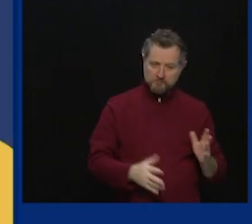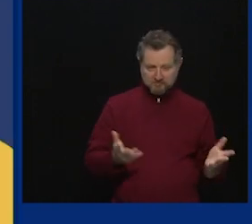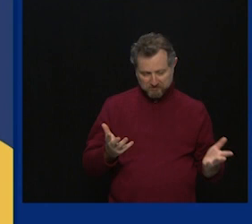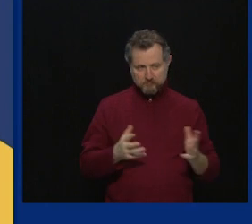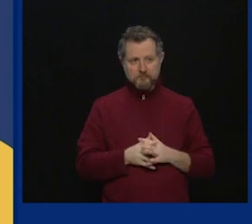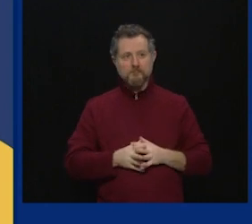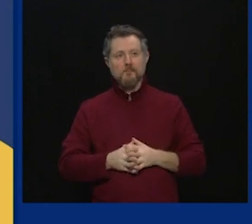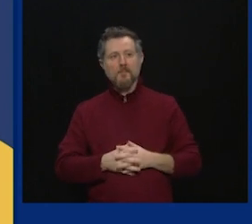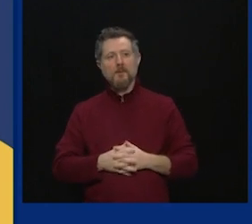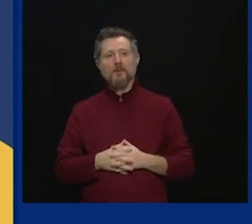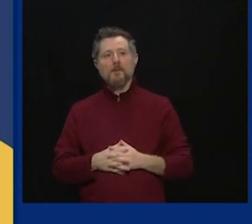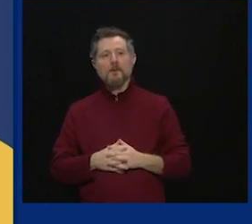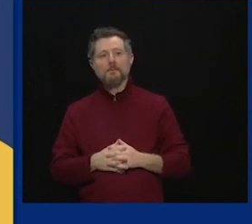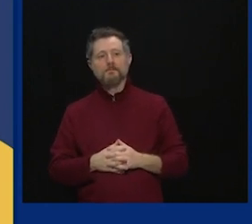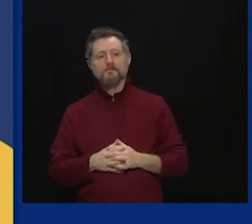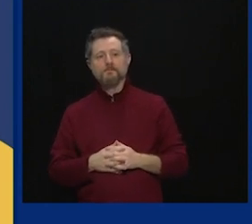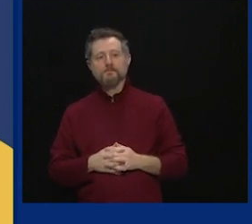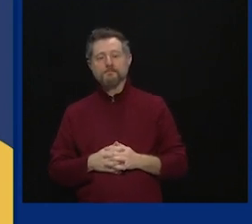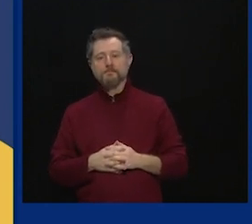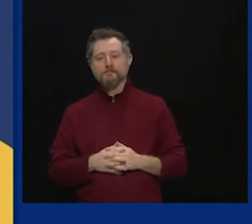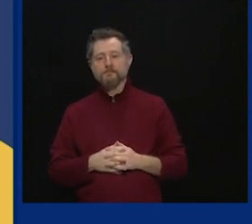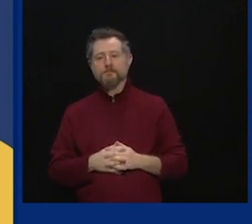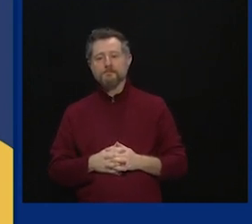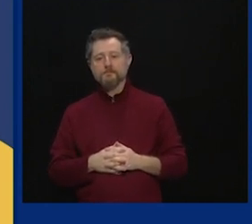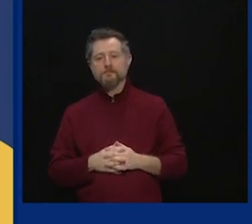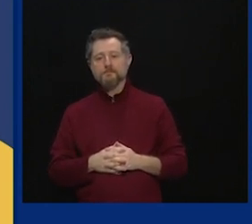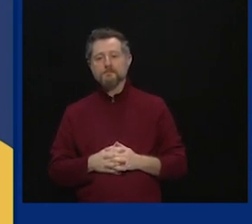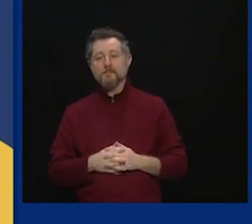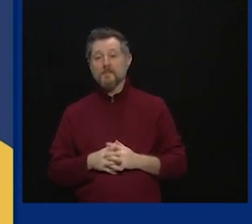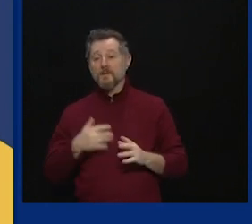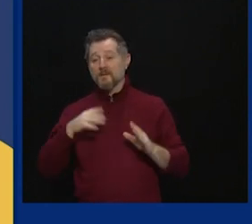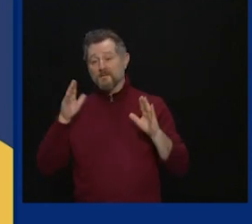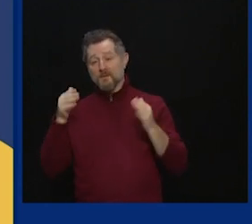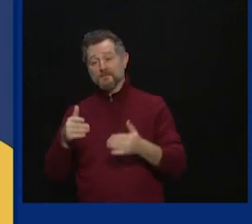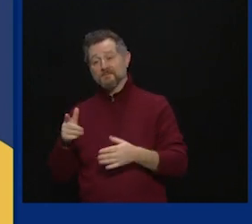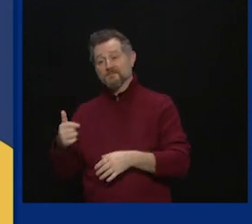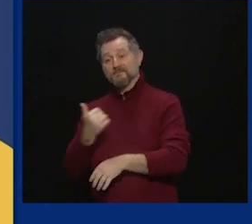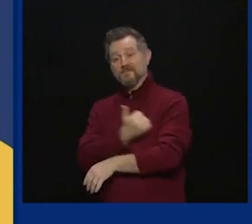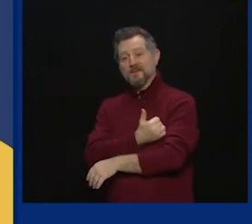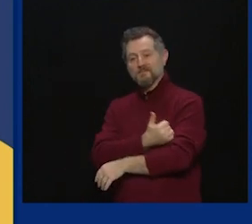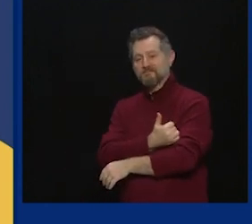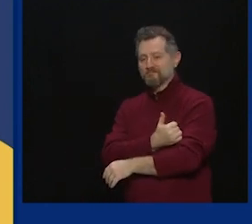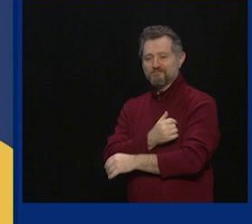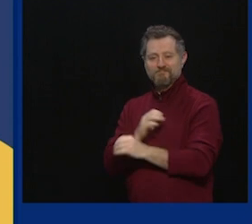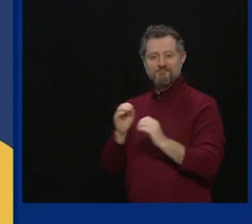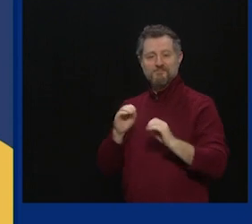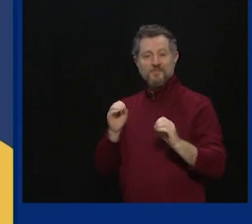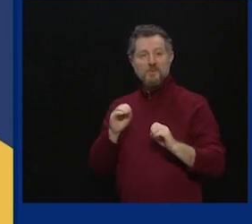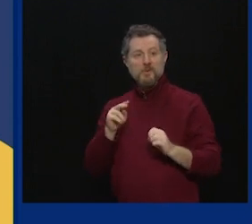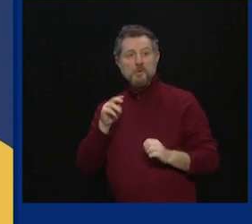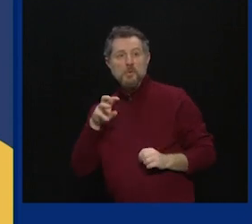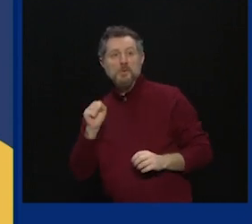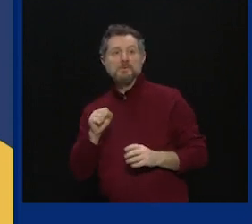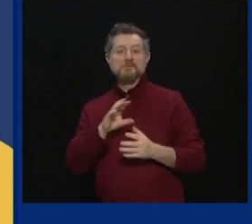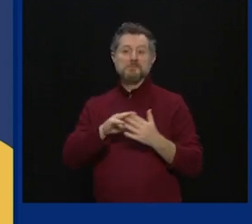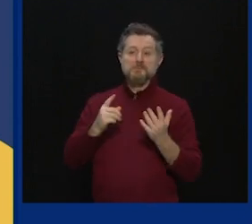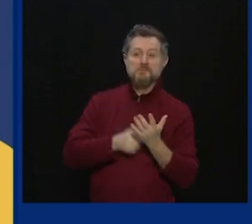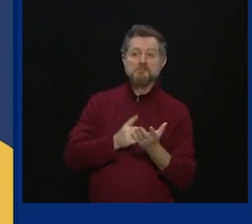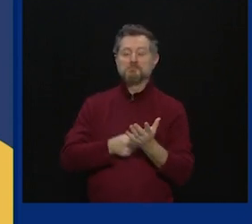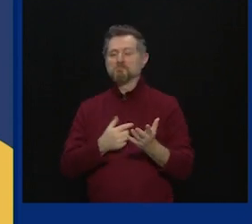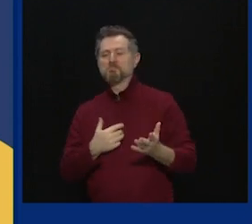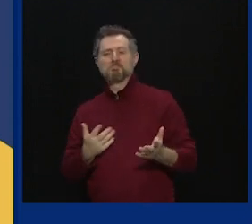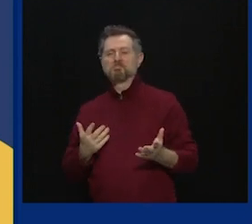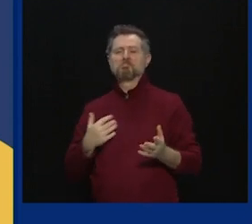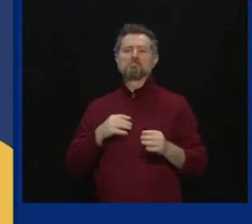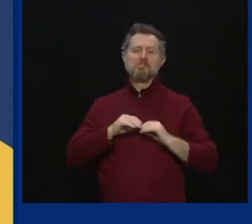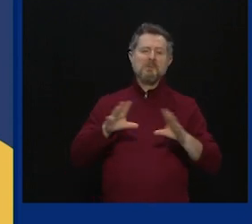So what we're doing is focusing on the vaccines, not a news flash. You're not going to make a headline, I'm sure, but this is going to continue to be our